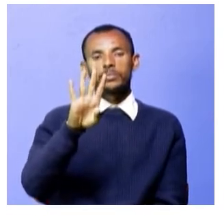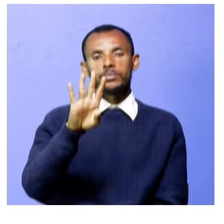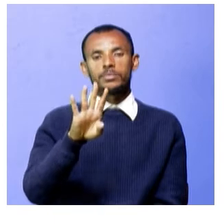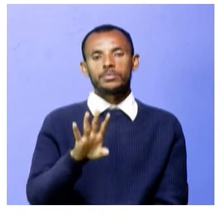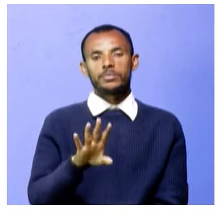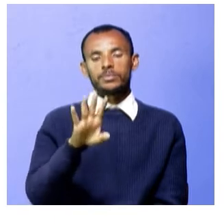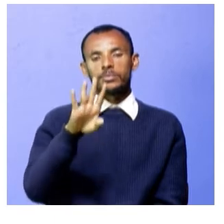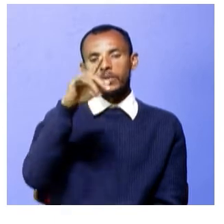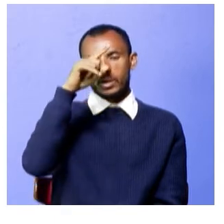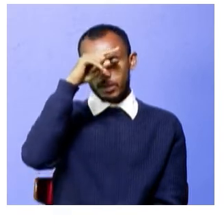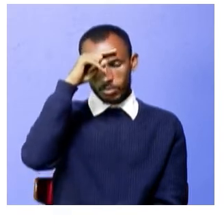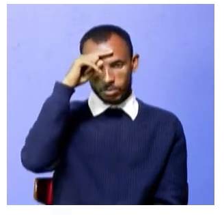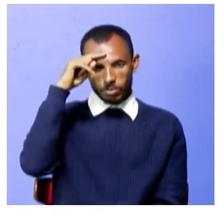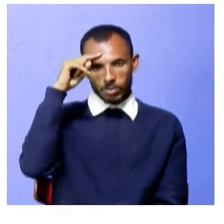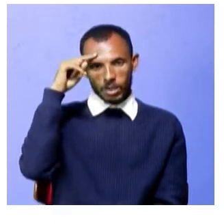4 black balls,